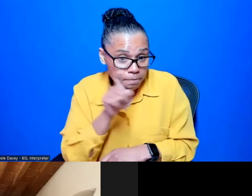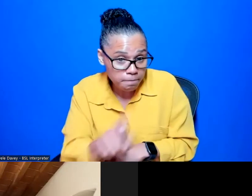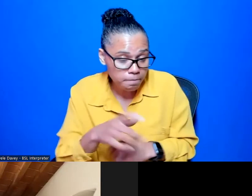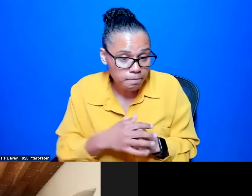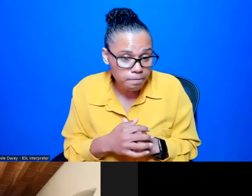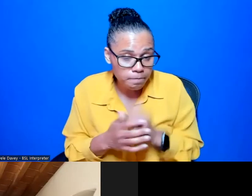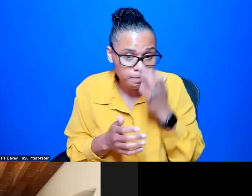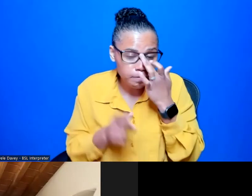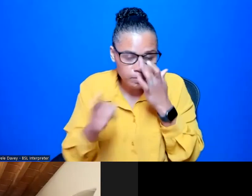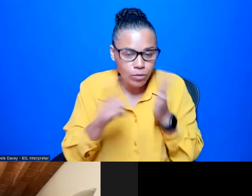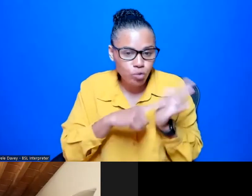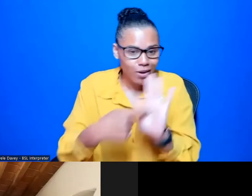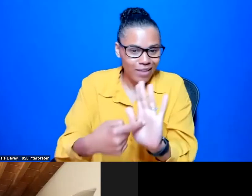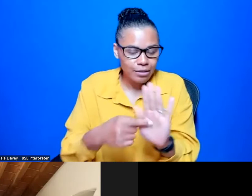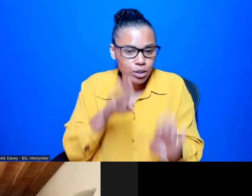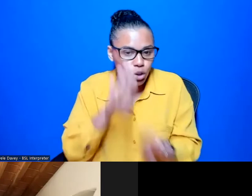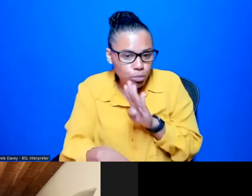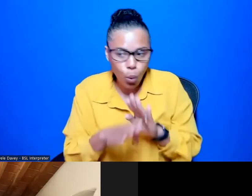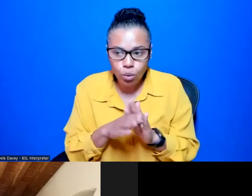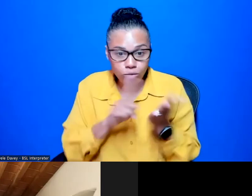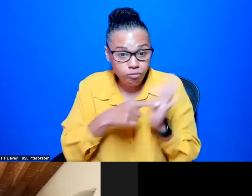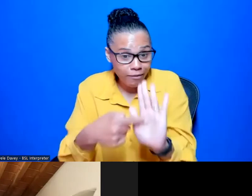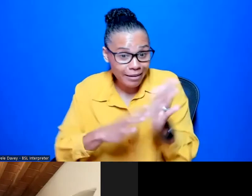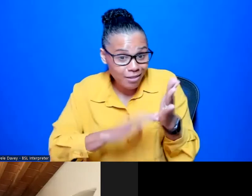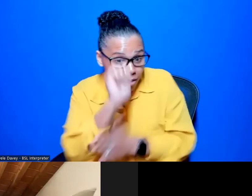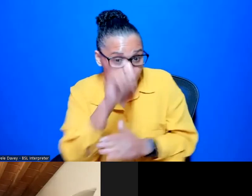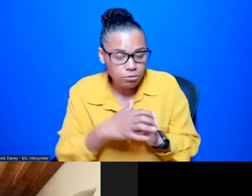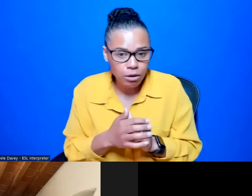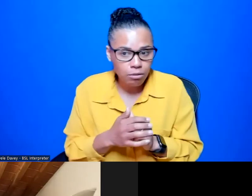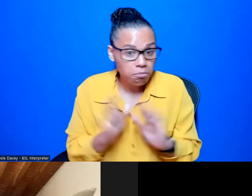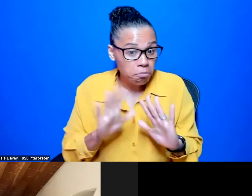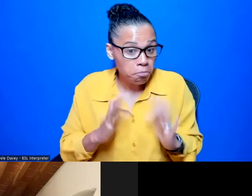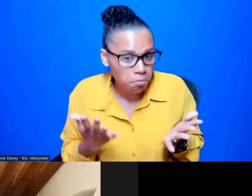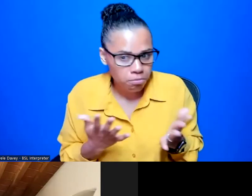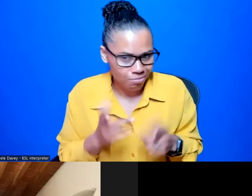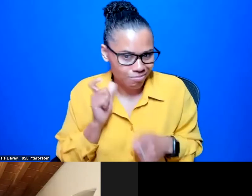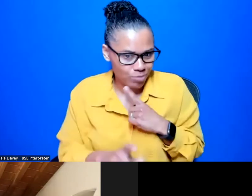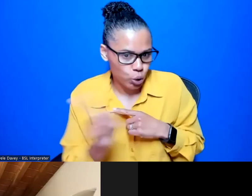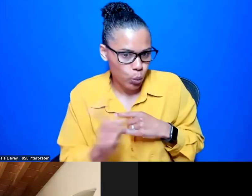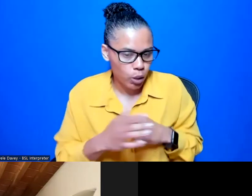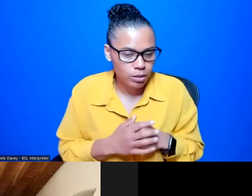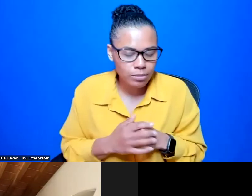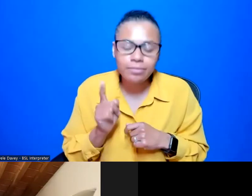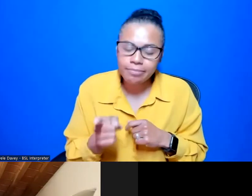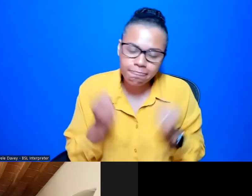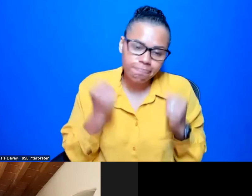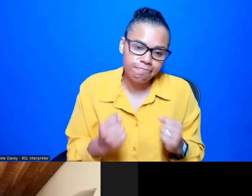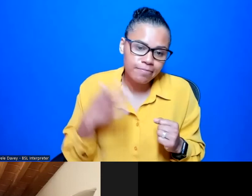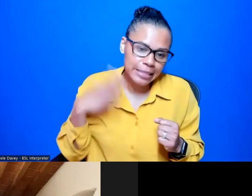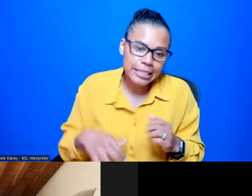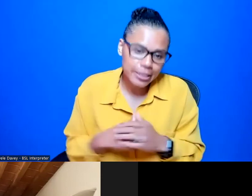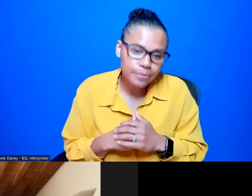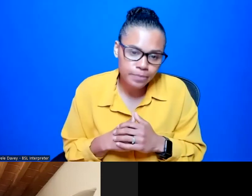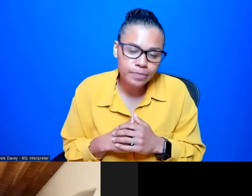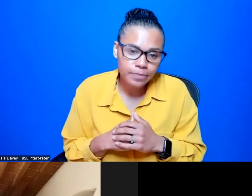Reflecting the sport? Is it reflecting the culture? If it's not, what can we do? And I think that's what we need. That needs to be done. And it's such an